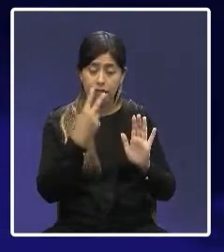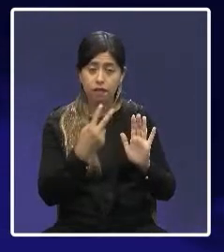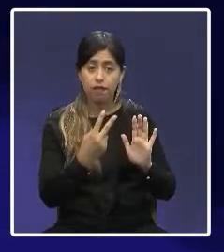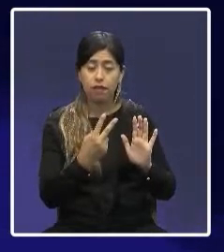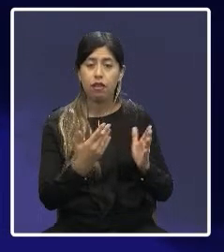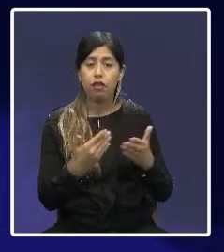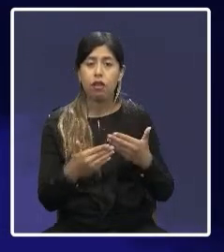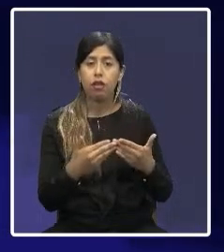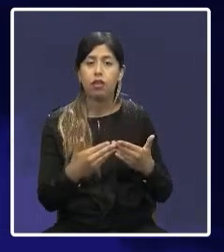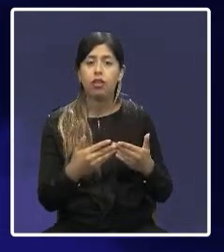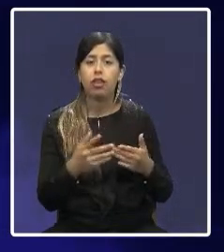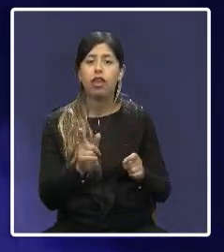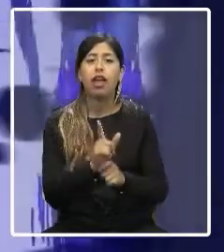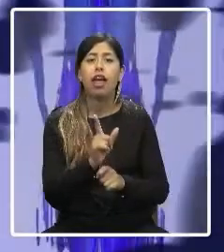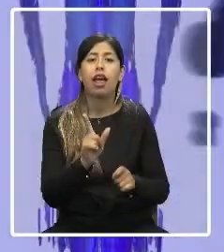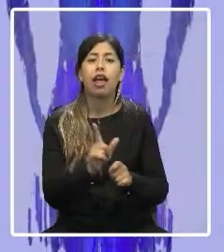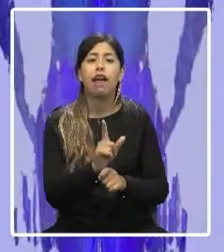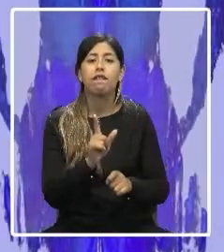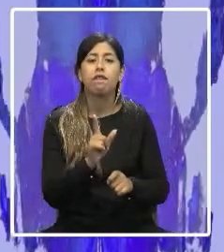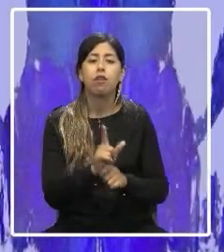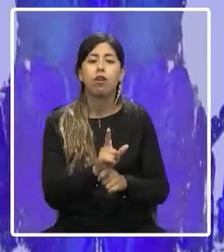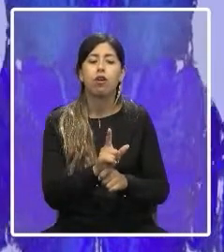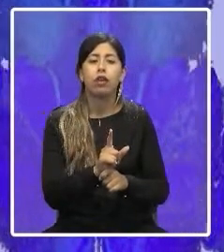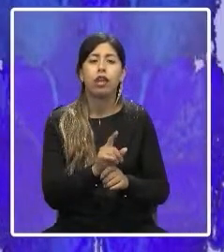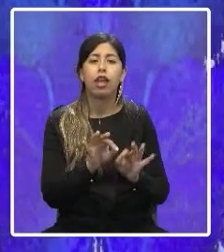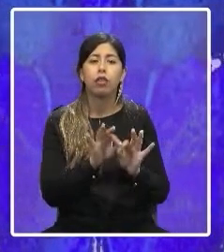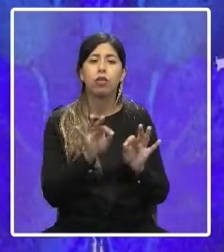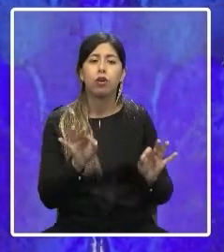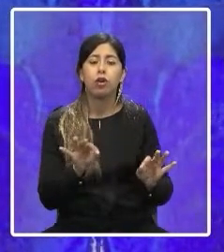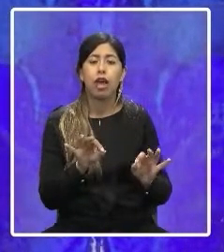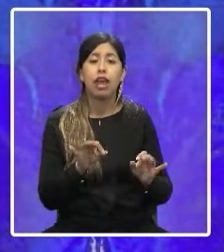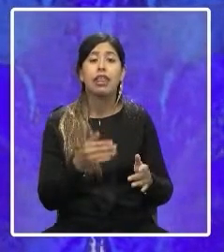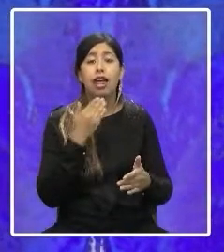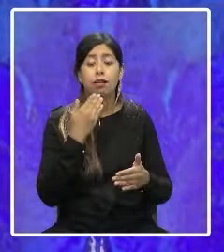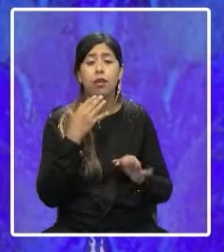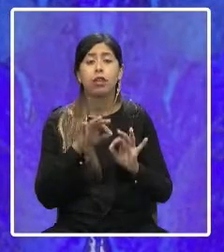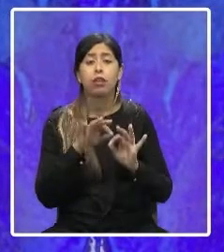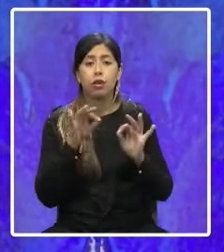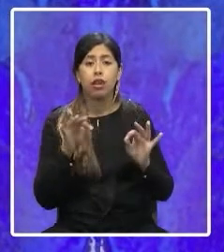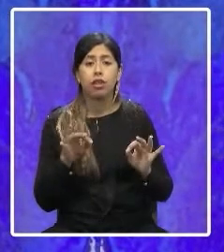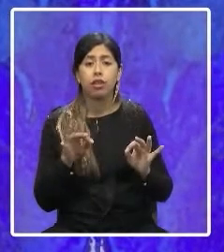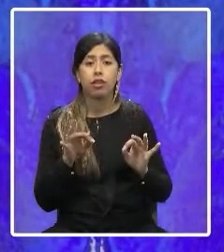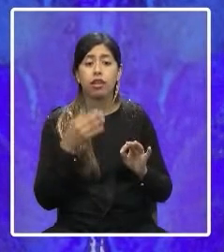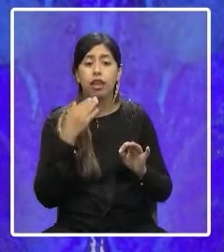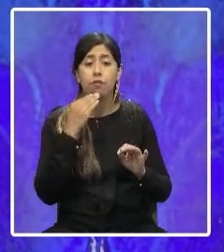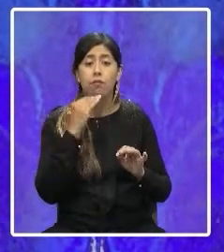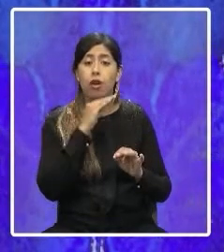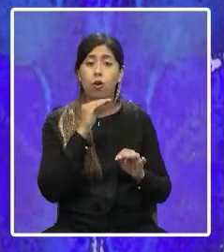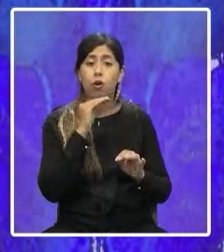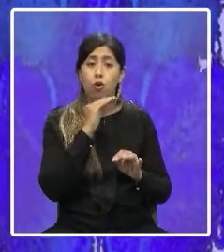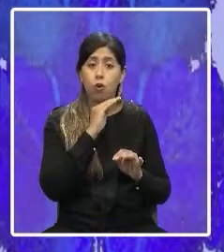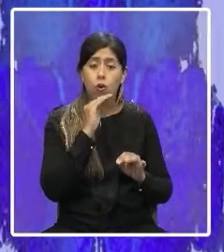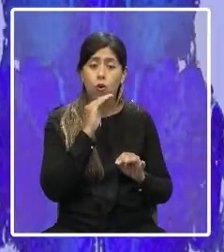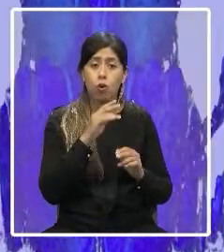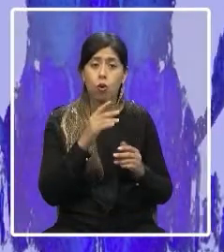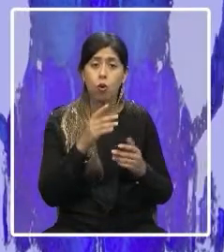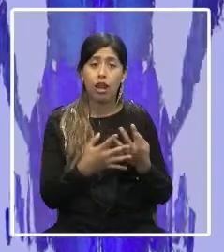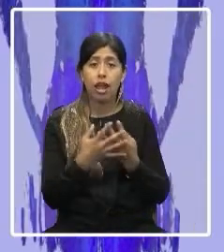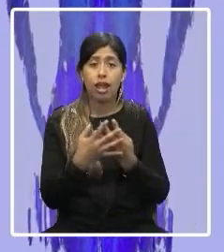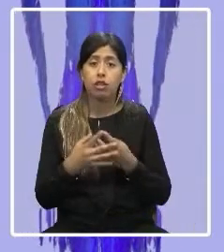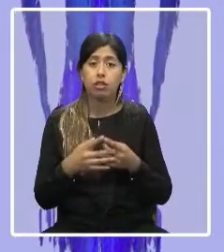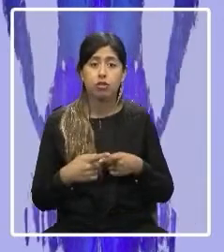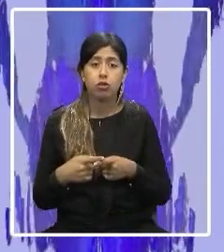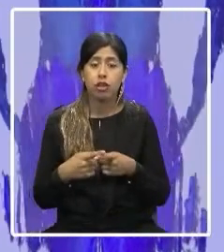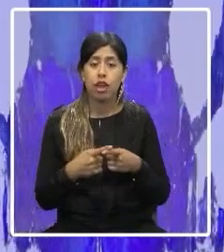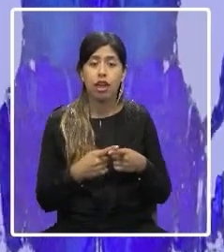you are. And also social media use would also experience what I call intrapsychic conflict within themselves. They know